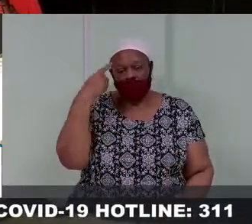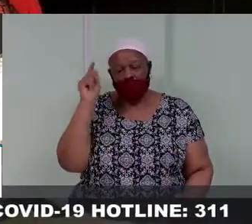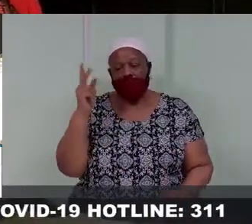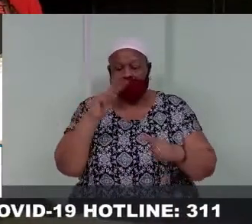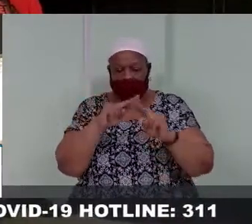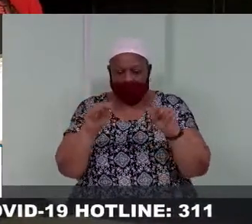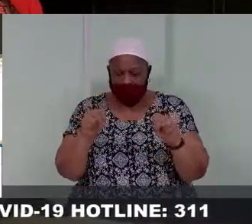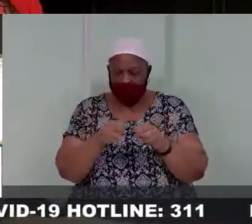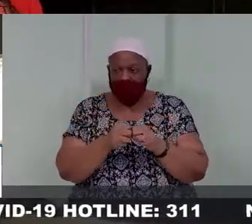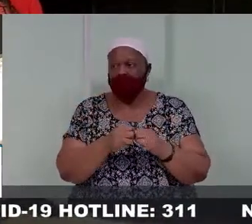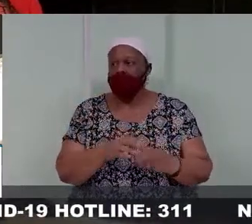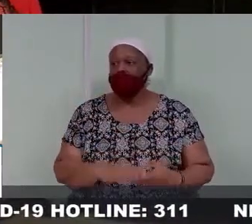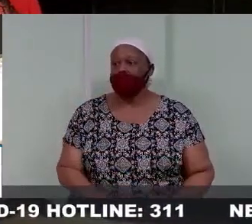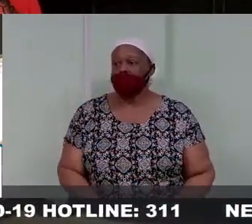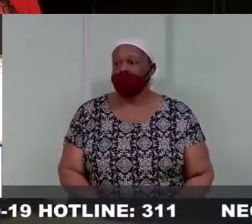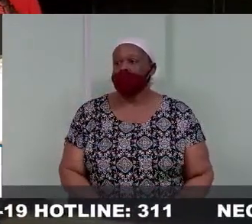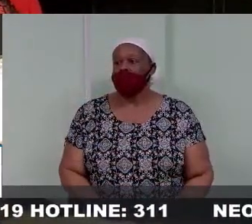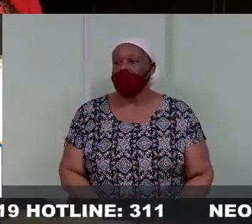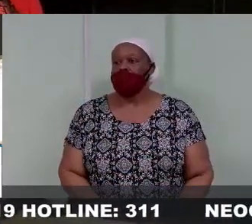addition,